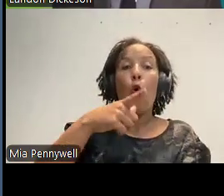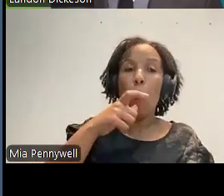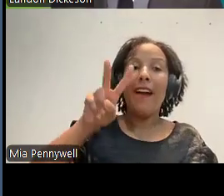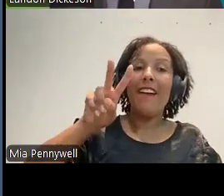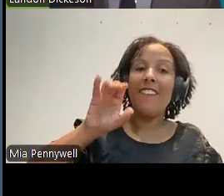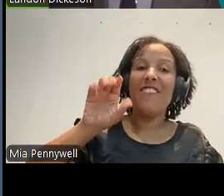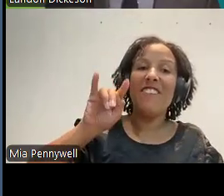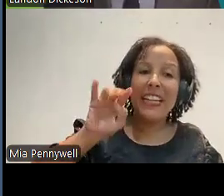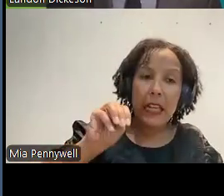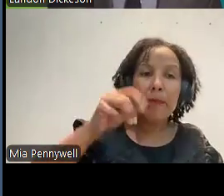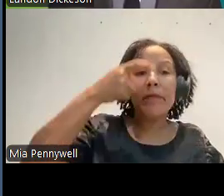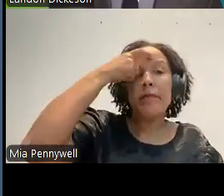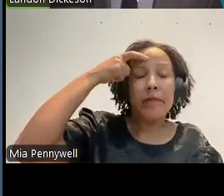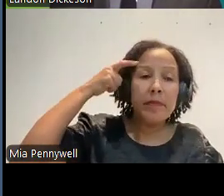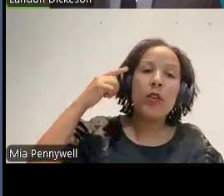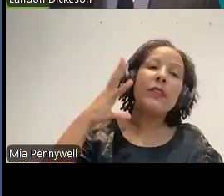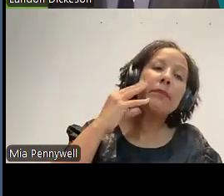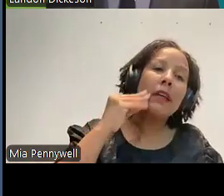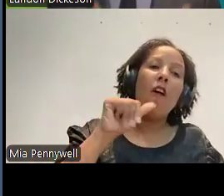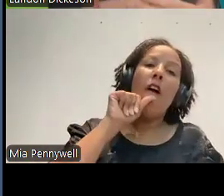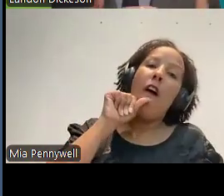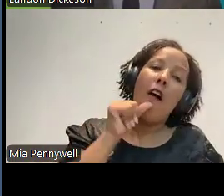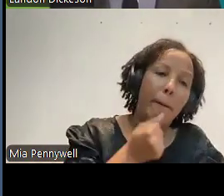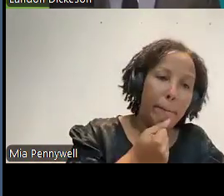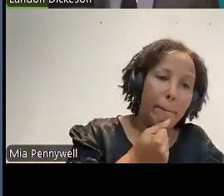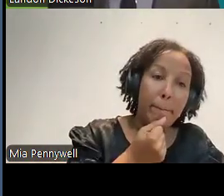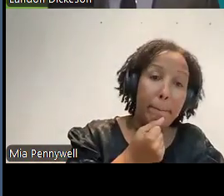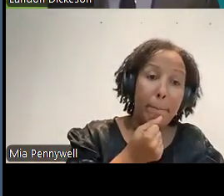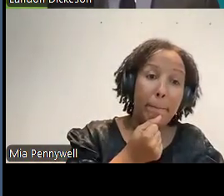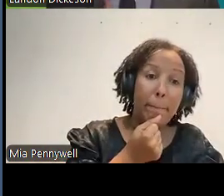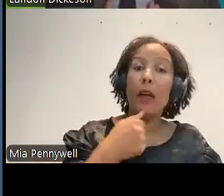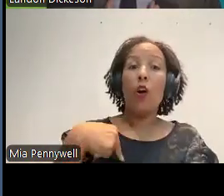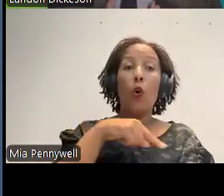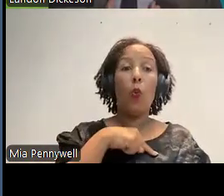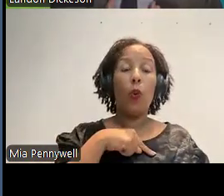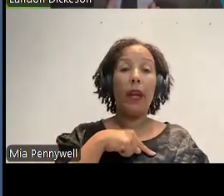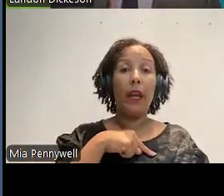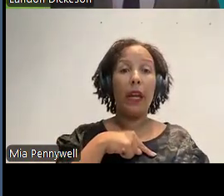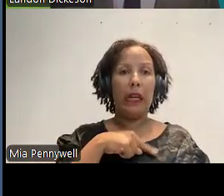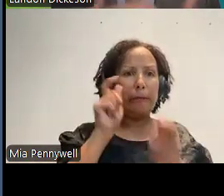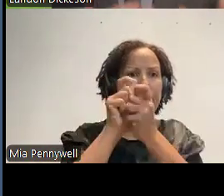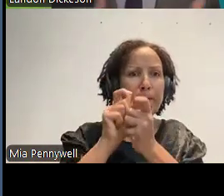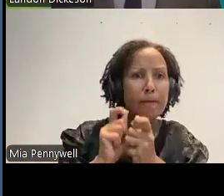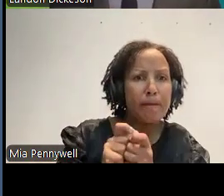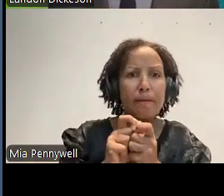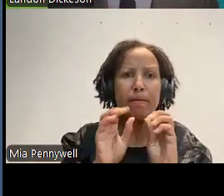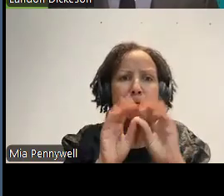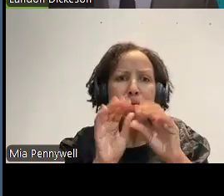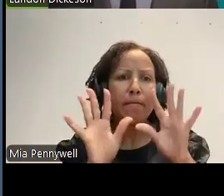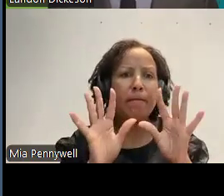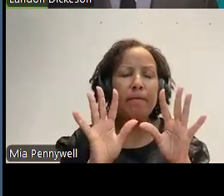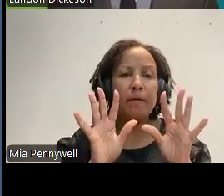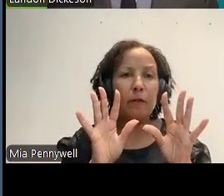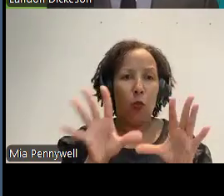harms of sex trafficking. And so we don't go into those distinctions when it comes to our work, but it's important to note that that is